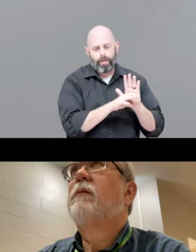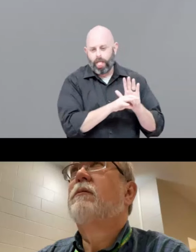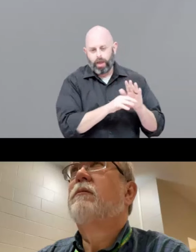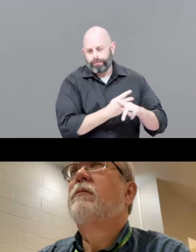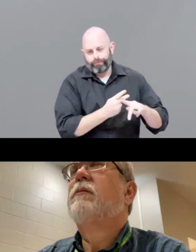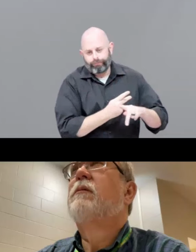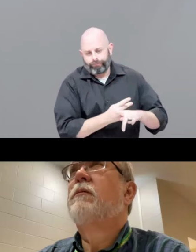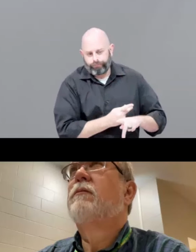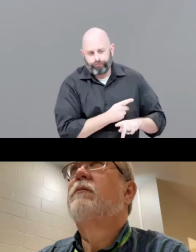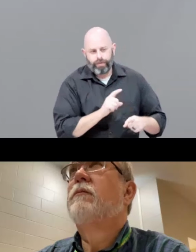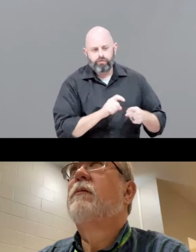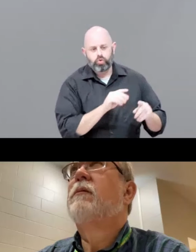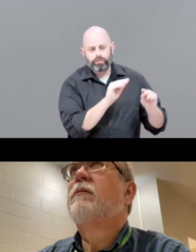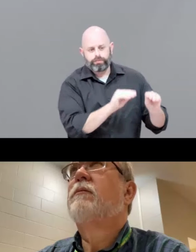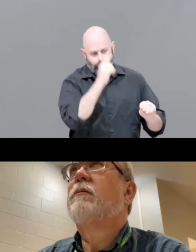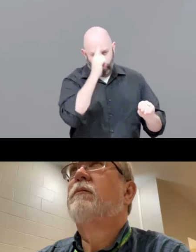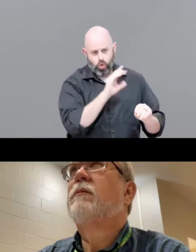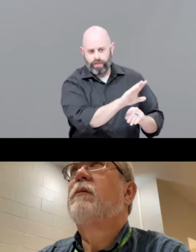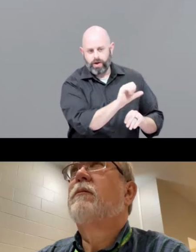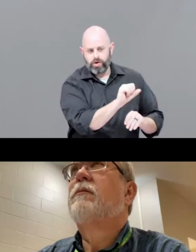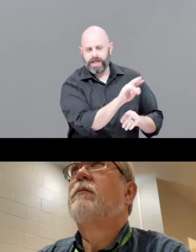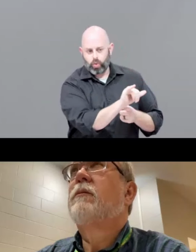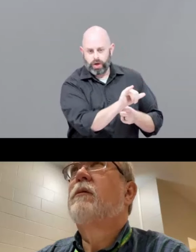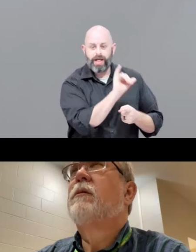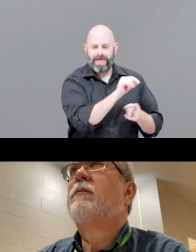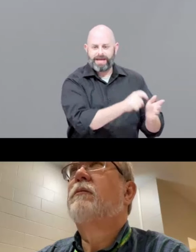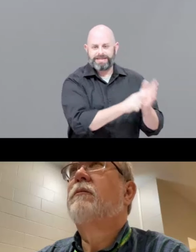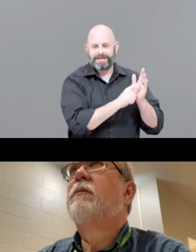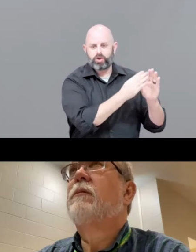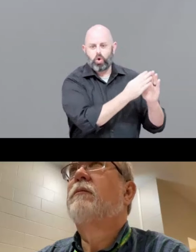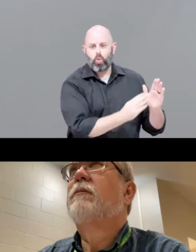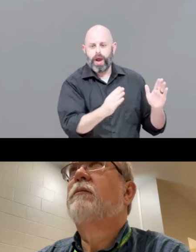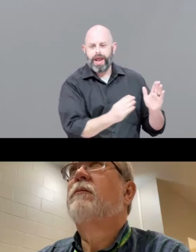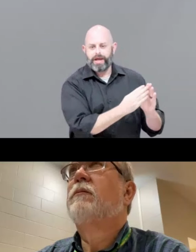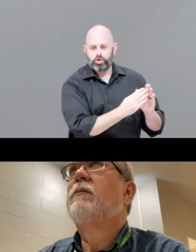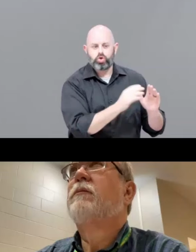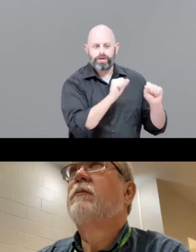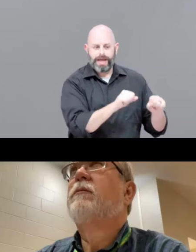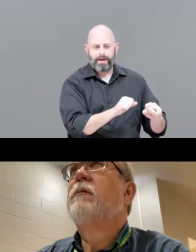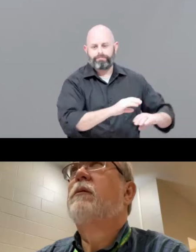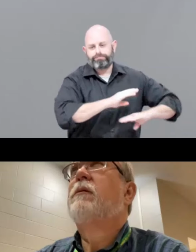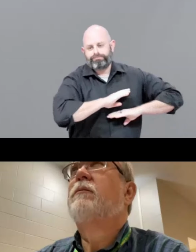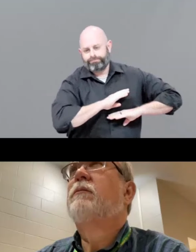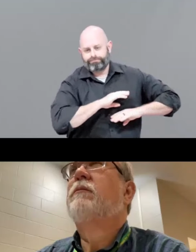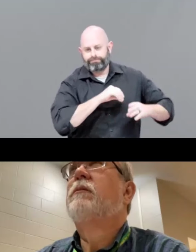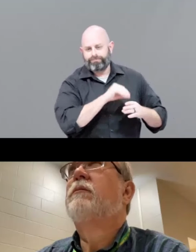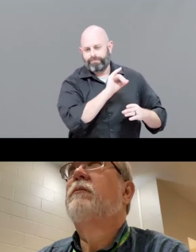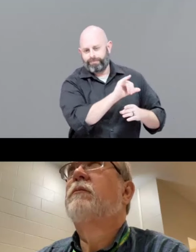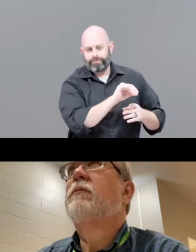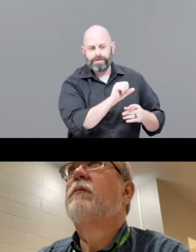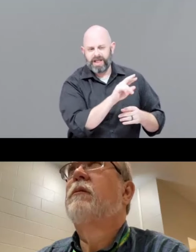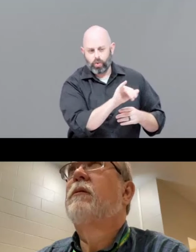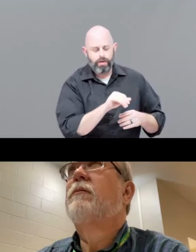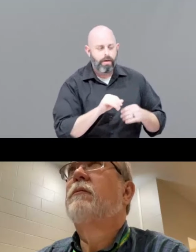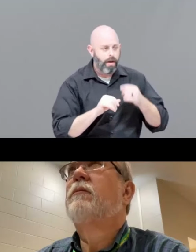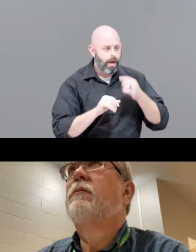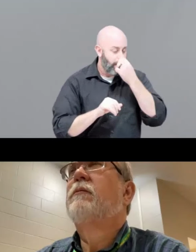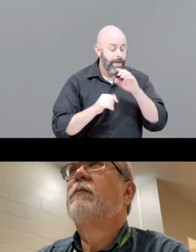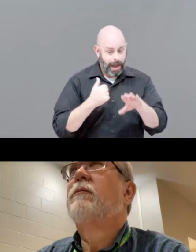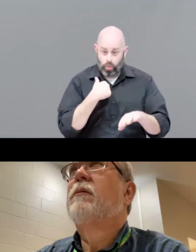to put in, and that dictates like a range that they can be within. I will tell you